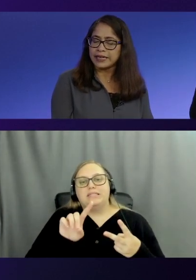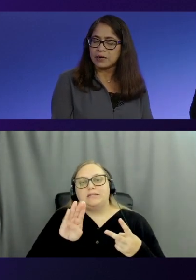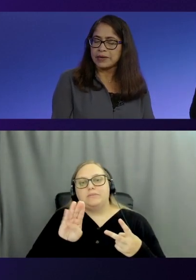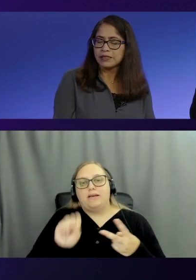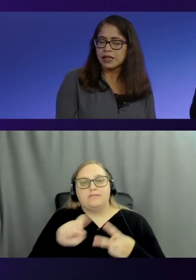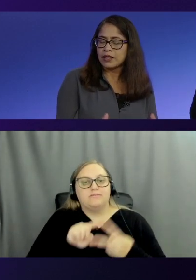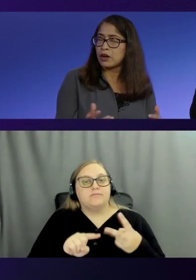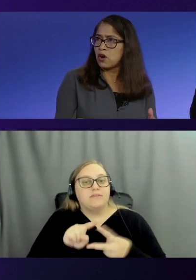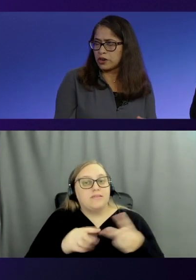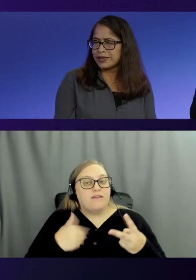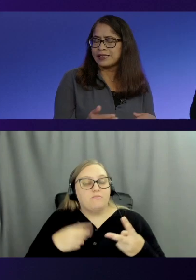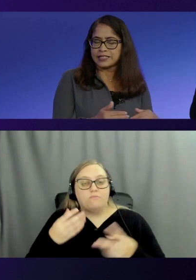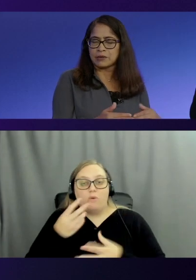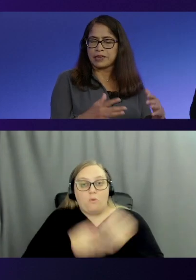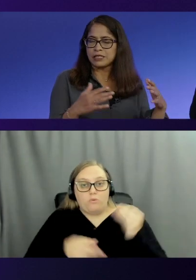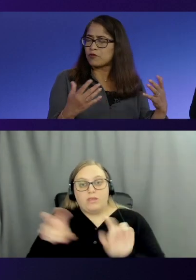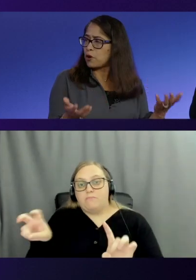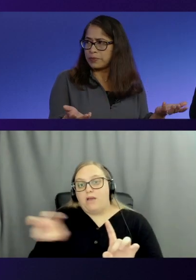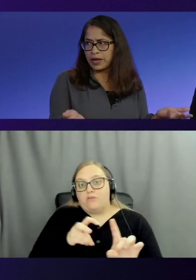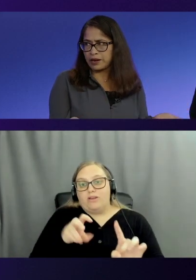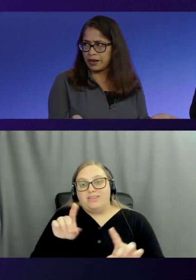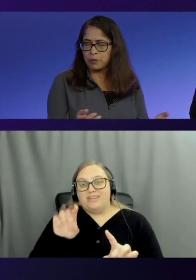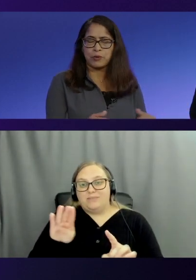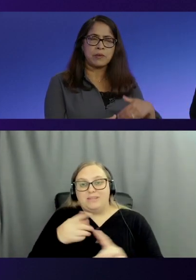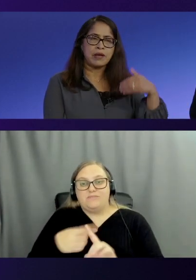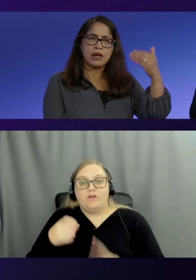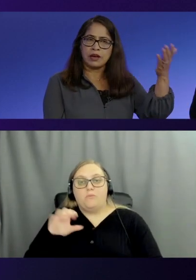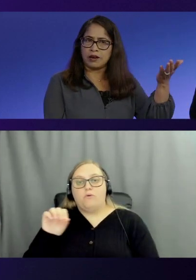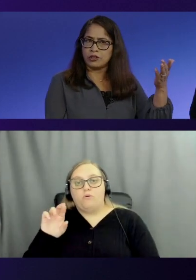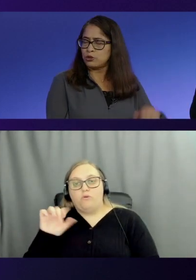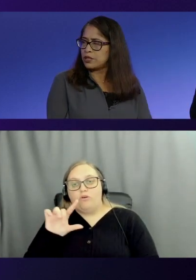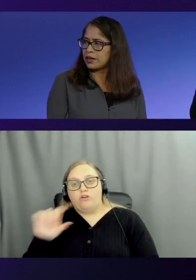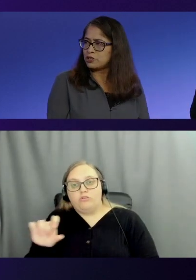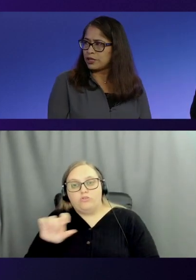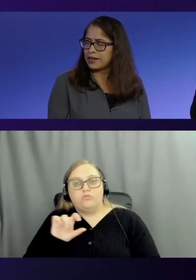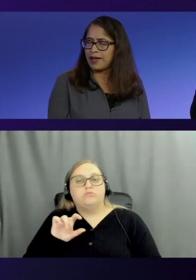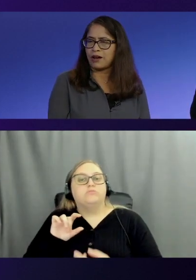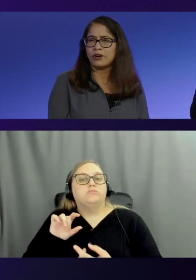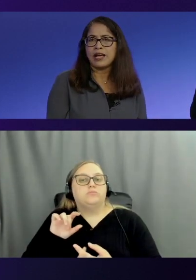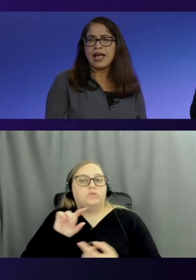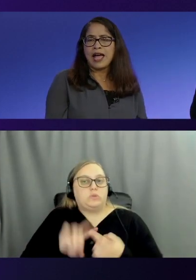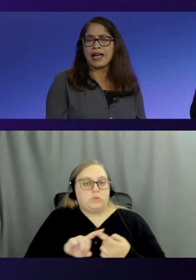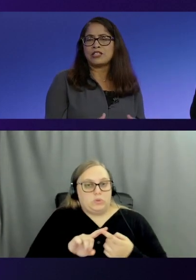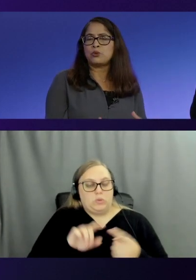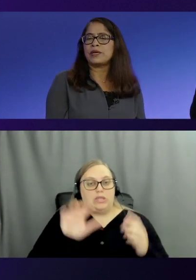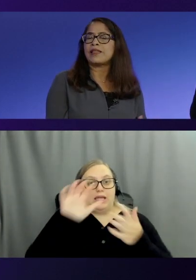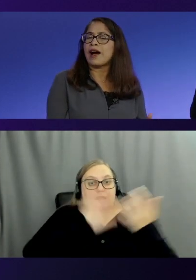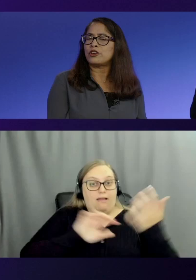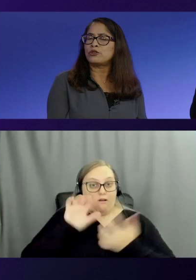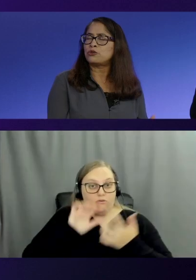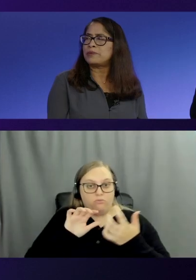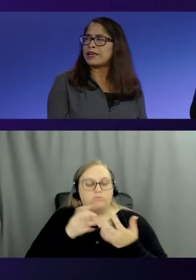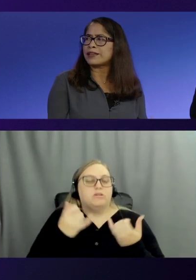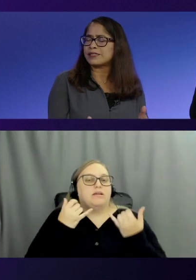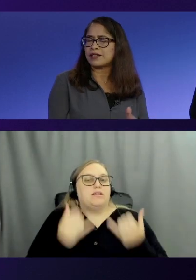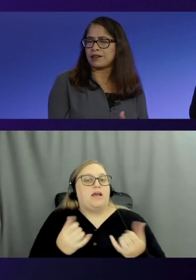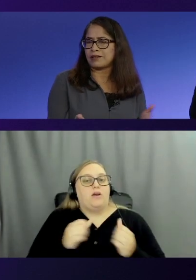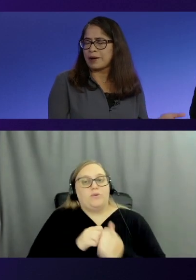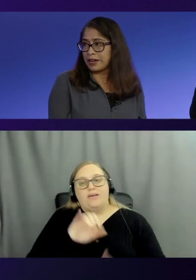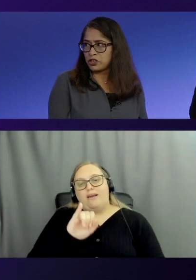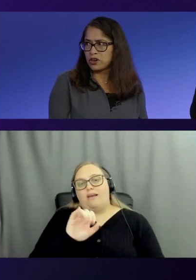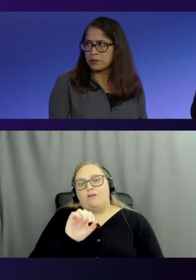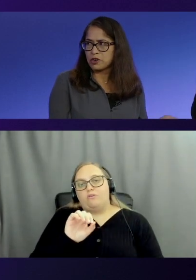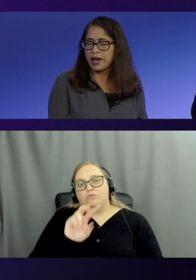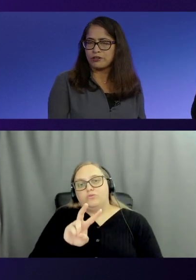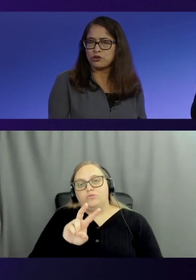their database, the Oracle database, from their in-prem to the cloud. Yeah. And with IO2BX,